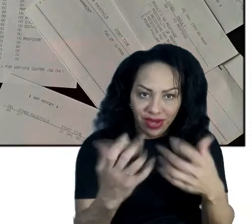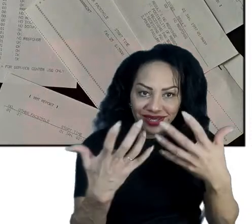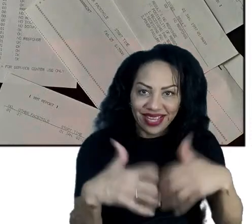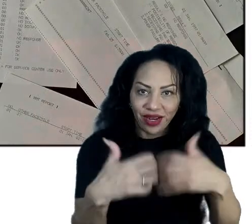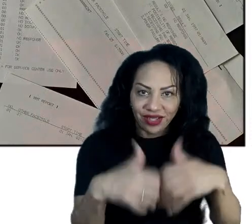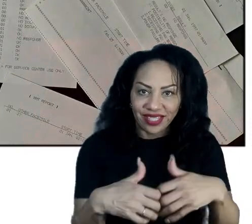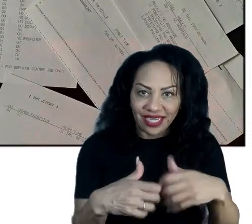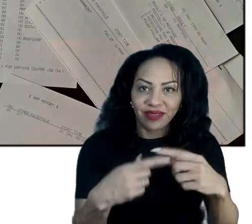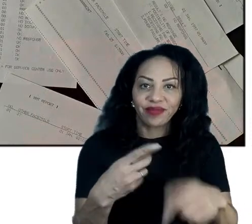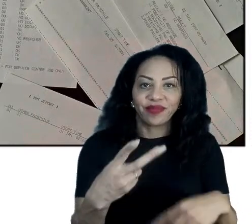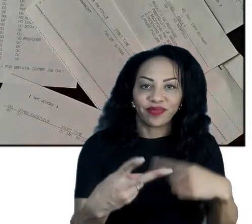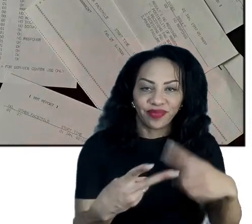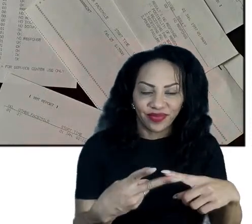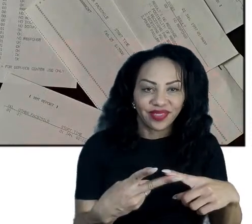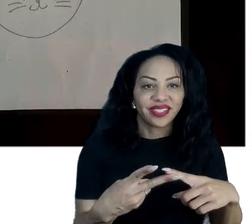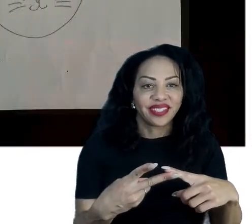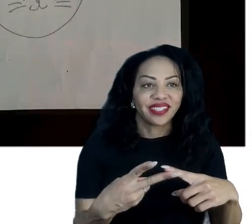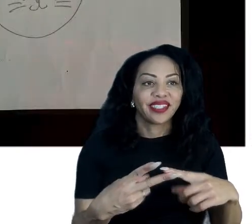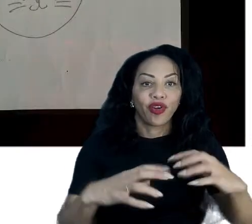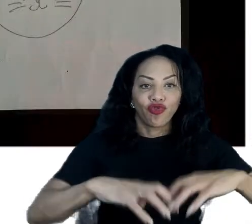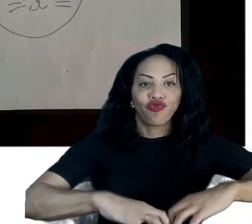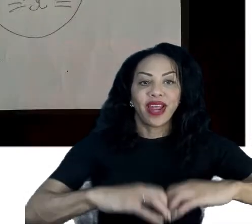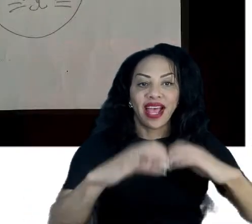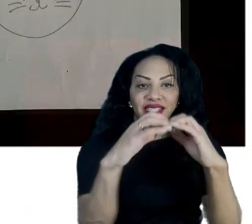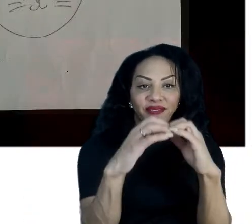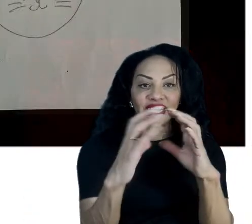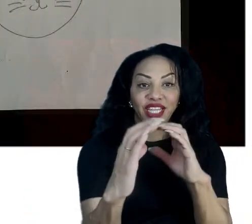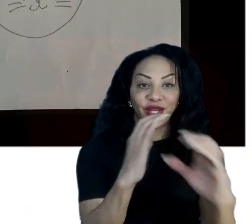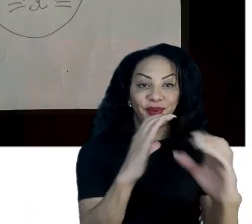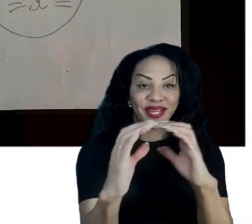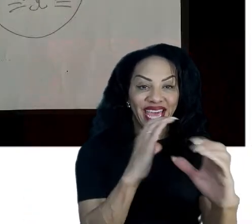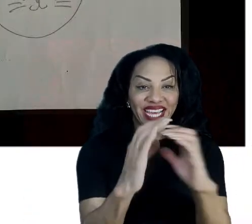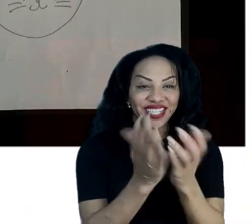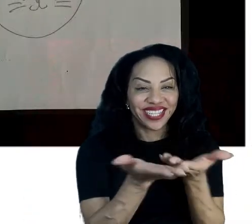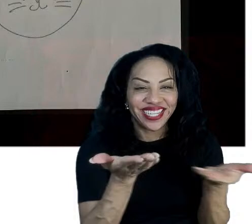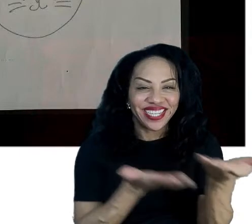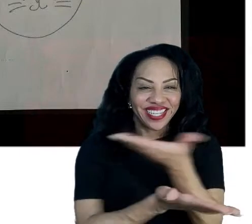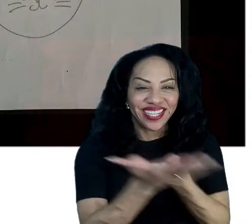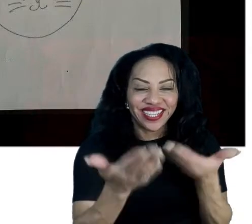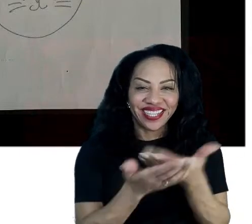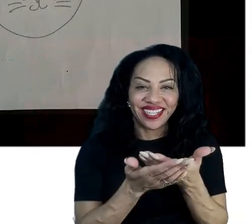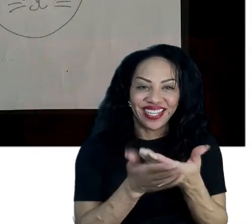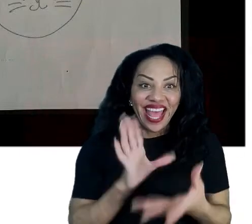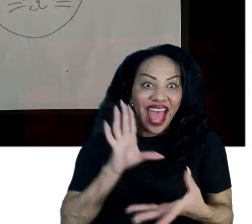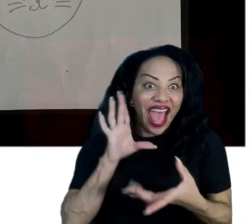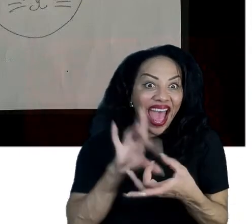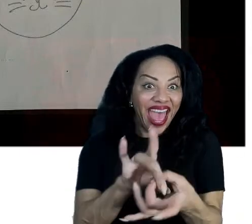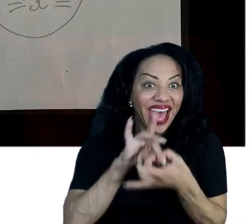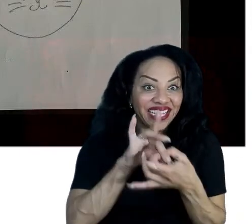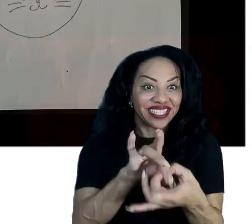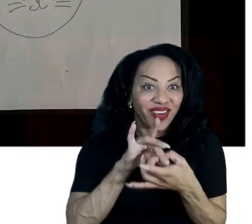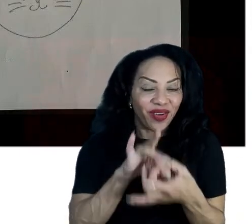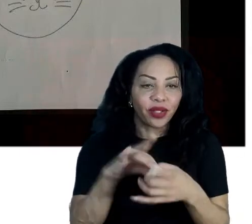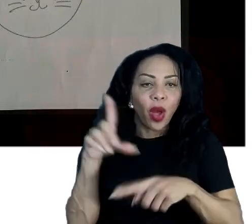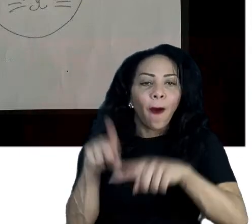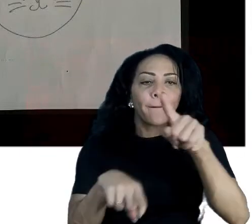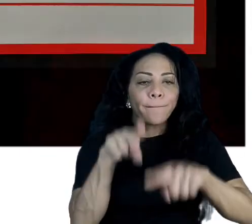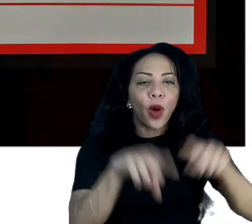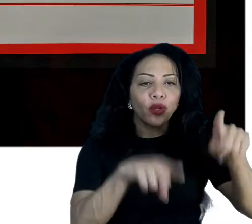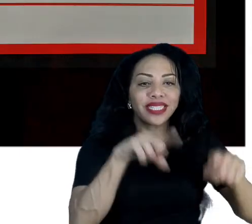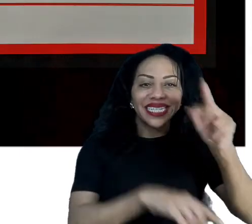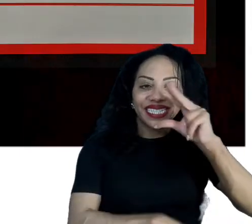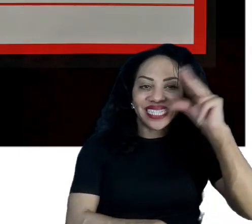reactivating communication and dialogue. It's hands-on, it's multisensory, it's performative, and it's